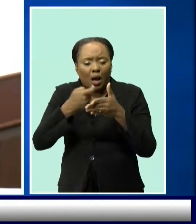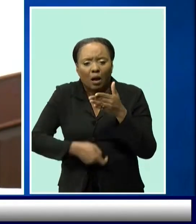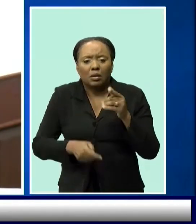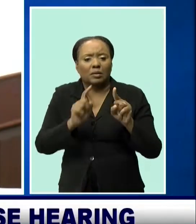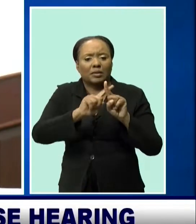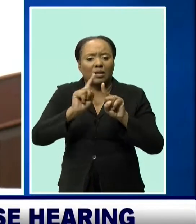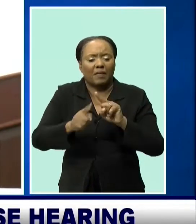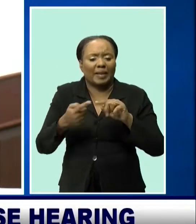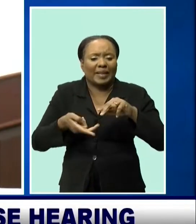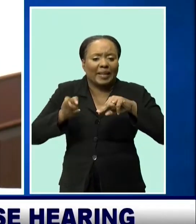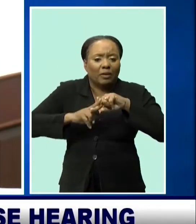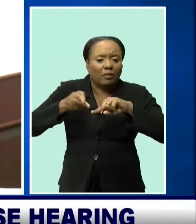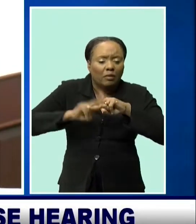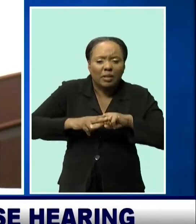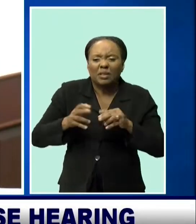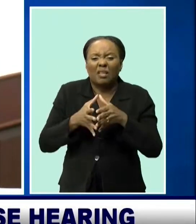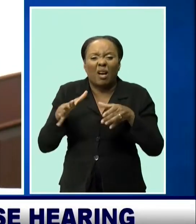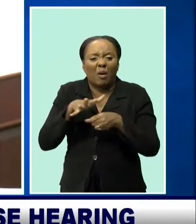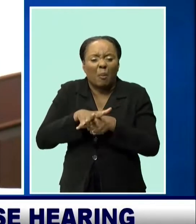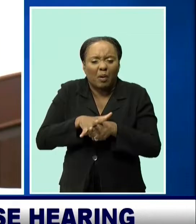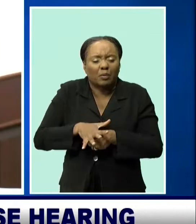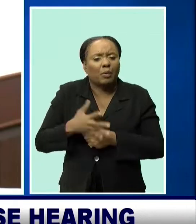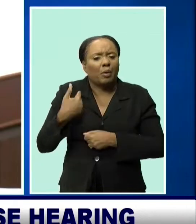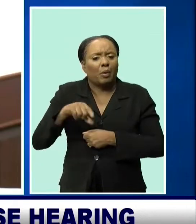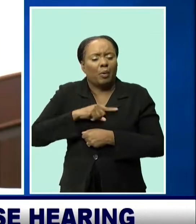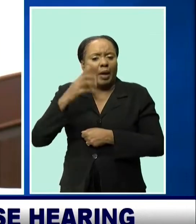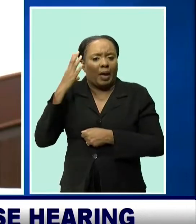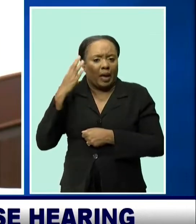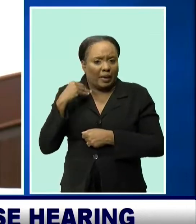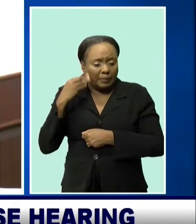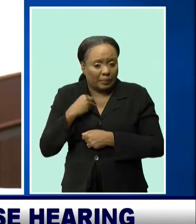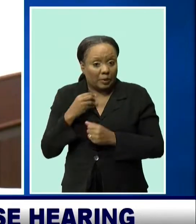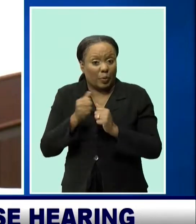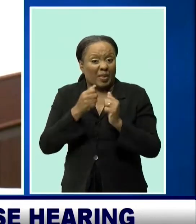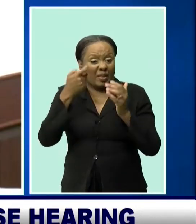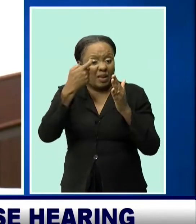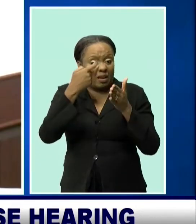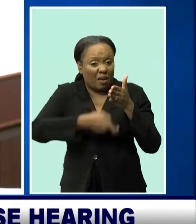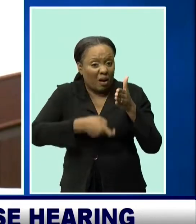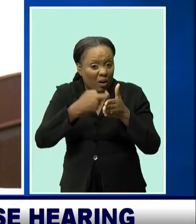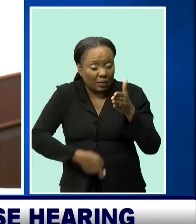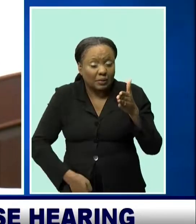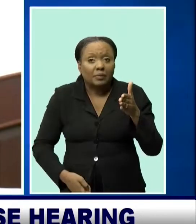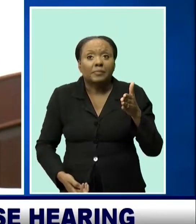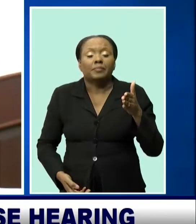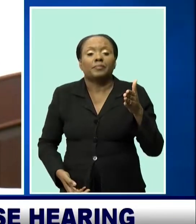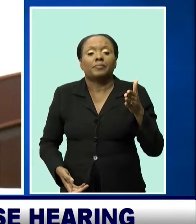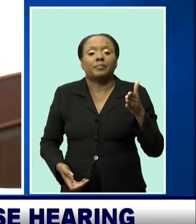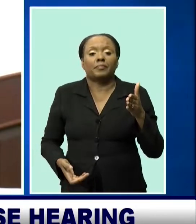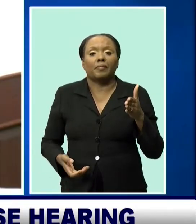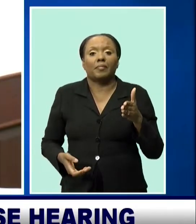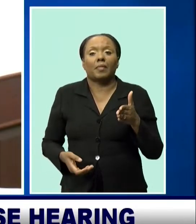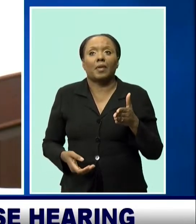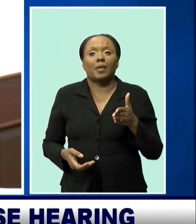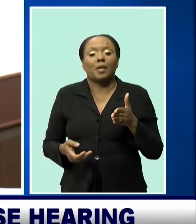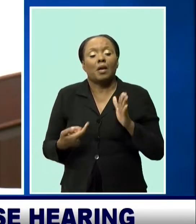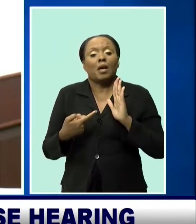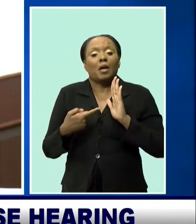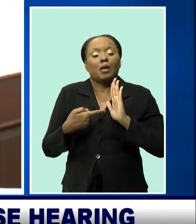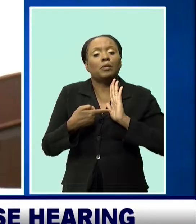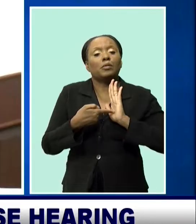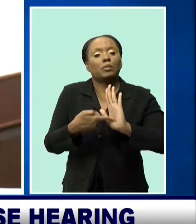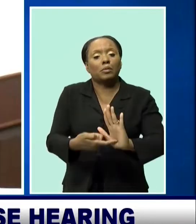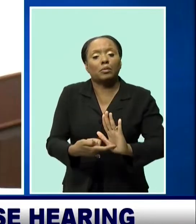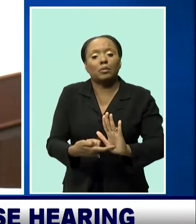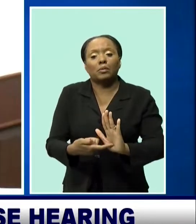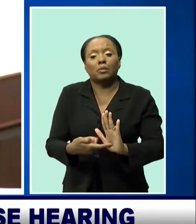increasing cost pressure that we have, I think it demonstrates, the forecast certainly shows that even with